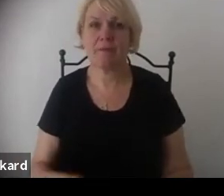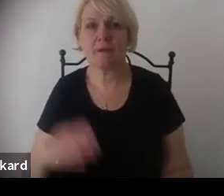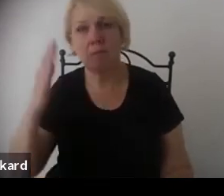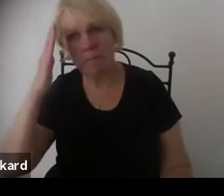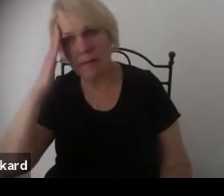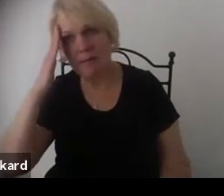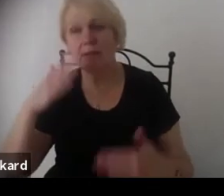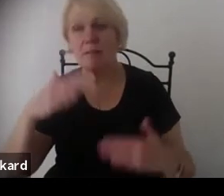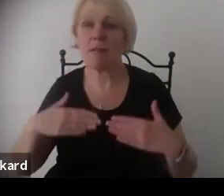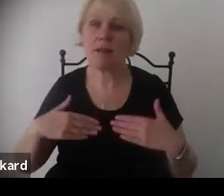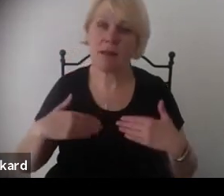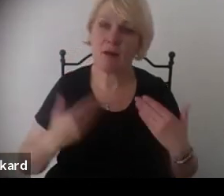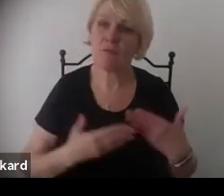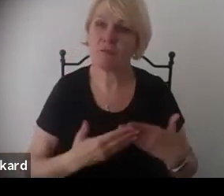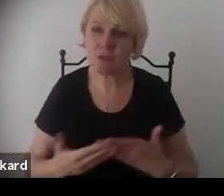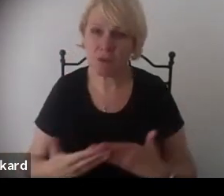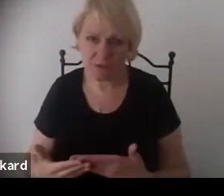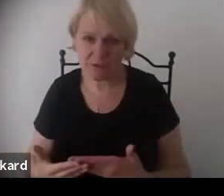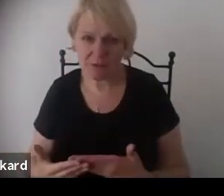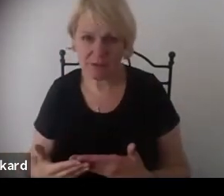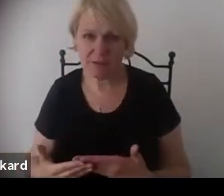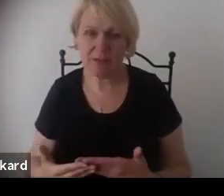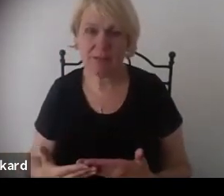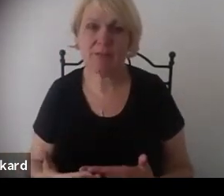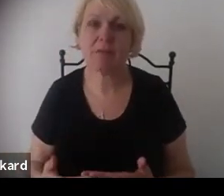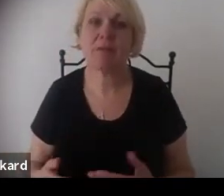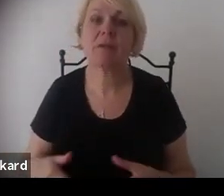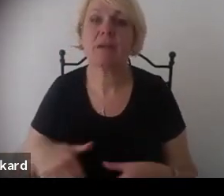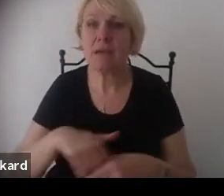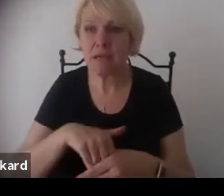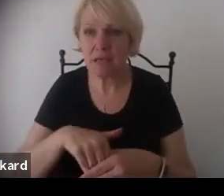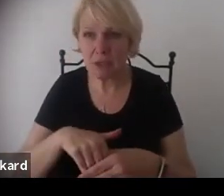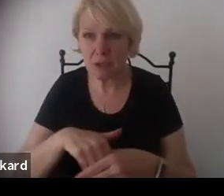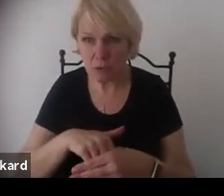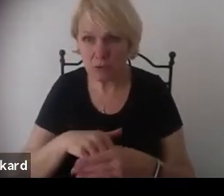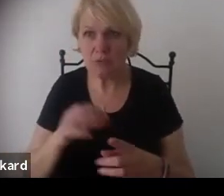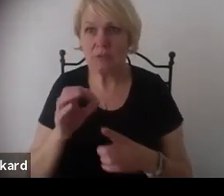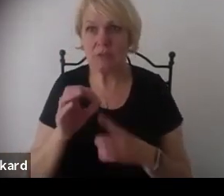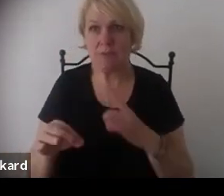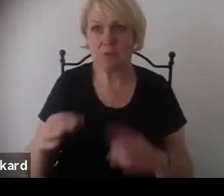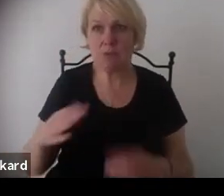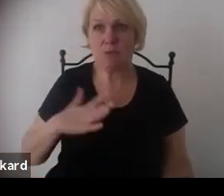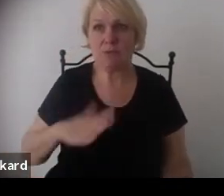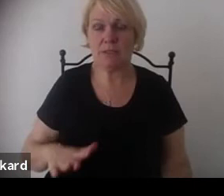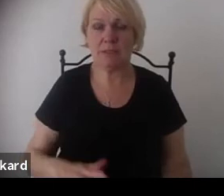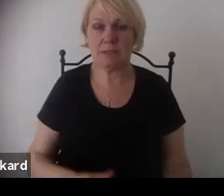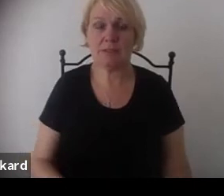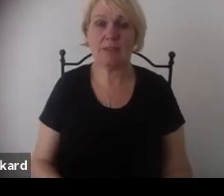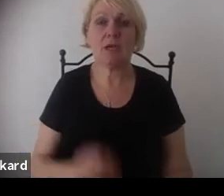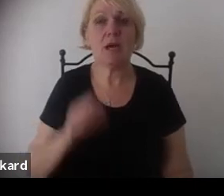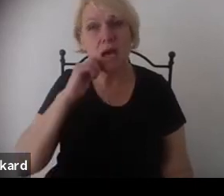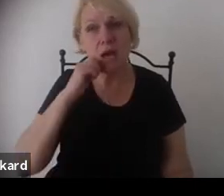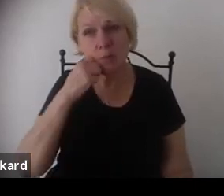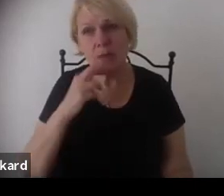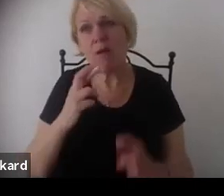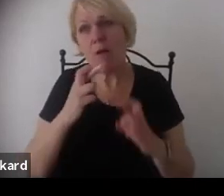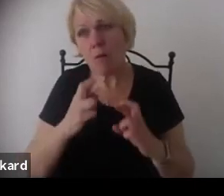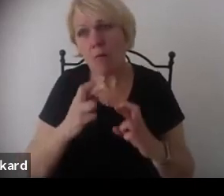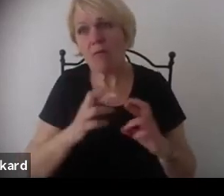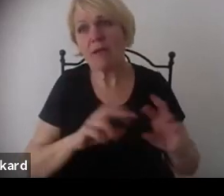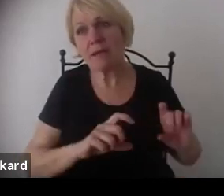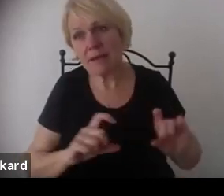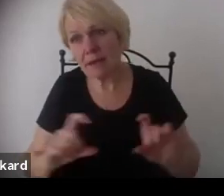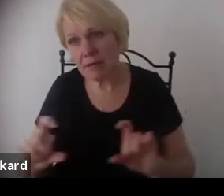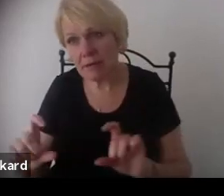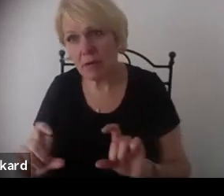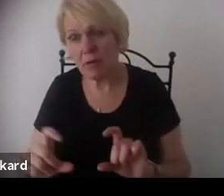services, we are catering, if you like, for people with special needs. And we will continue to do so in this instance as